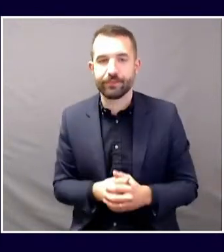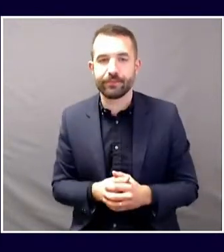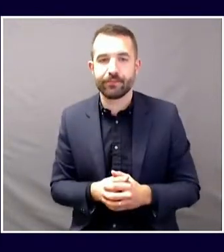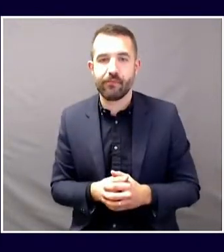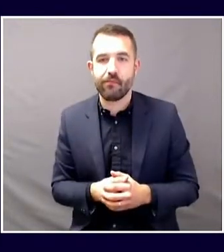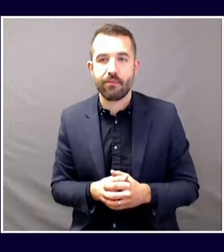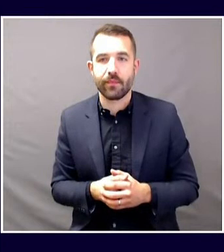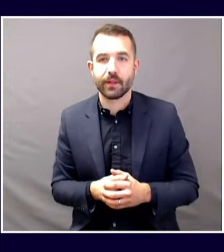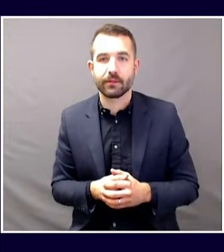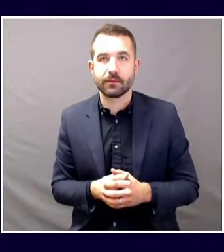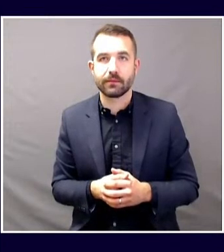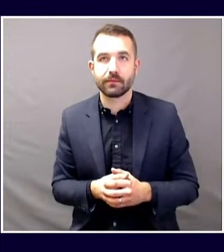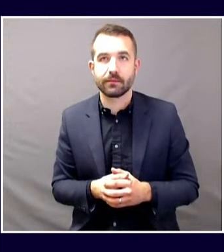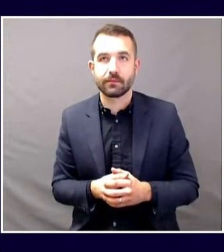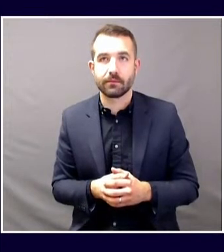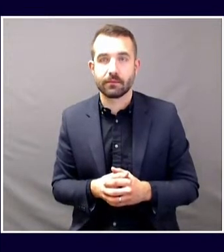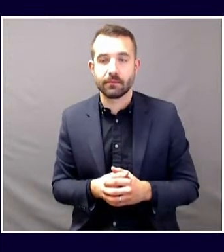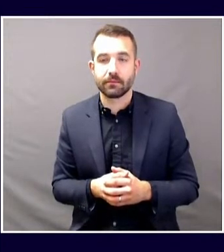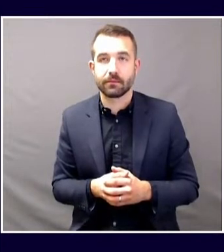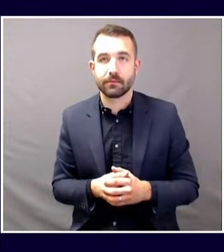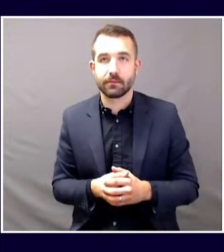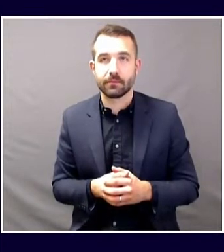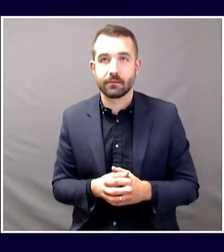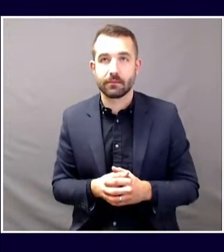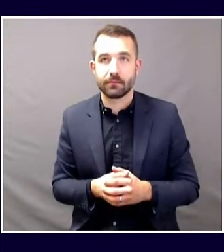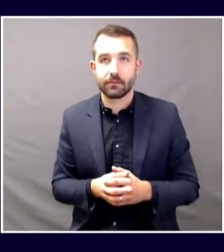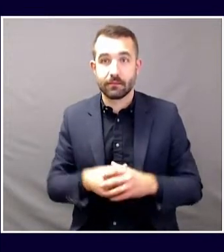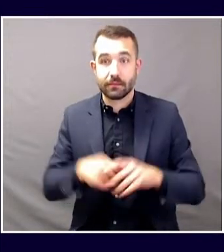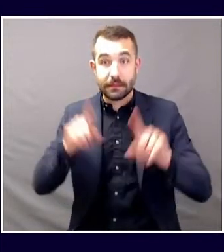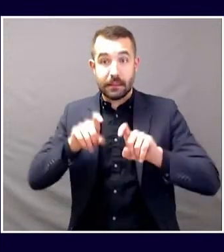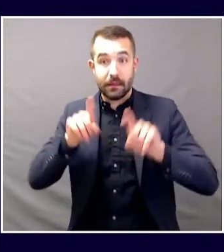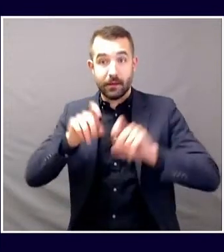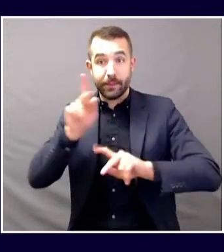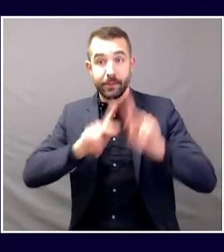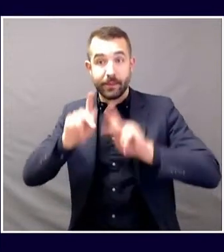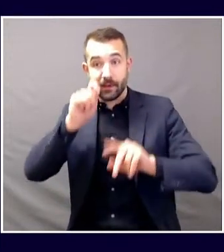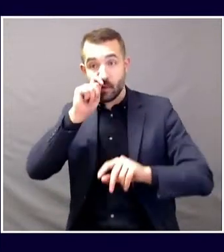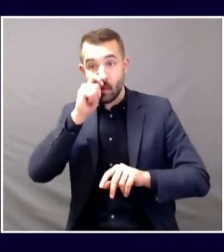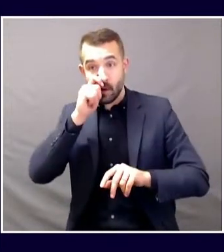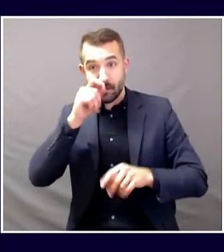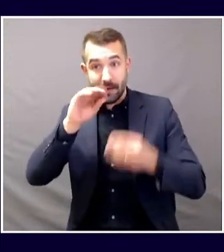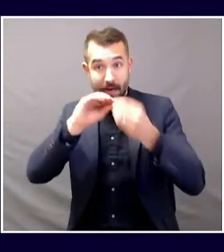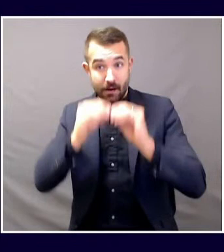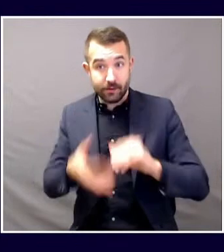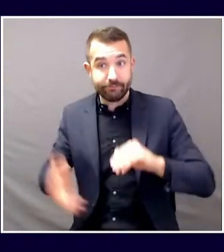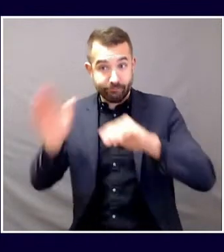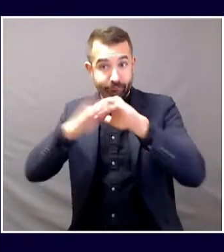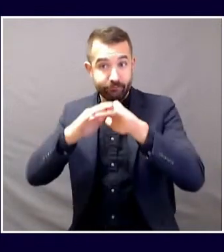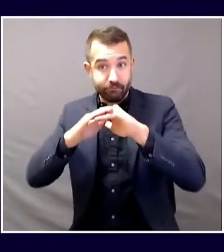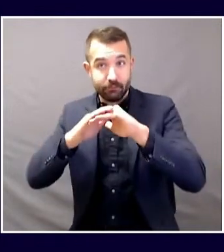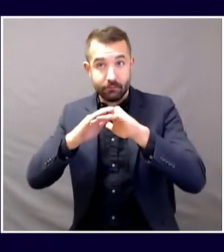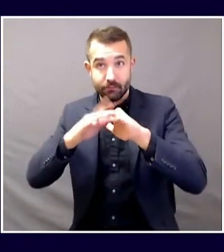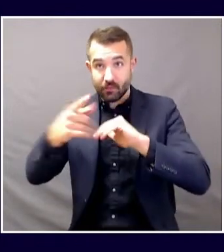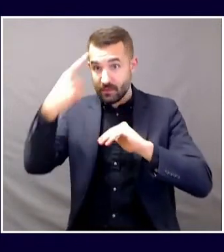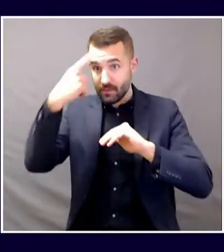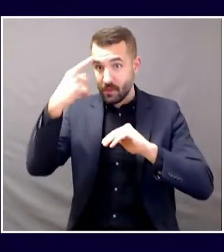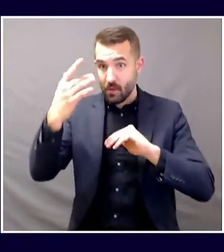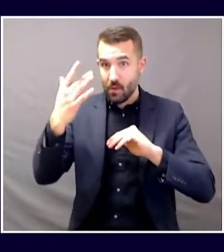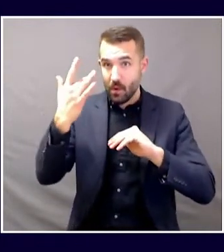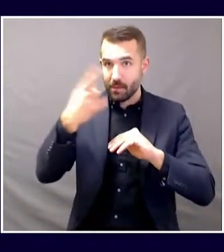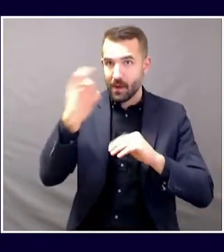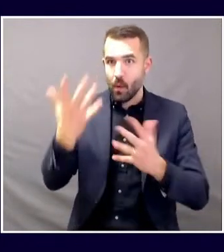that may be related to people looking to gather for Thanksgiving? Perhaps they're asymptomatic, not